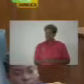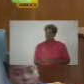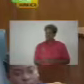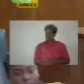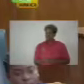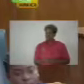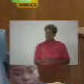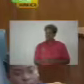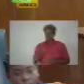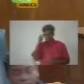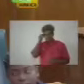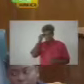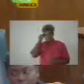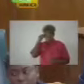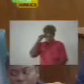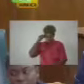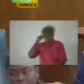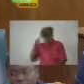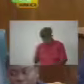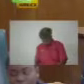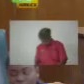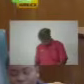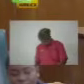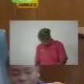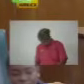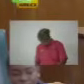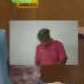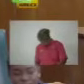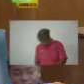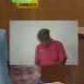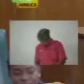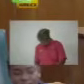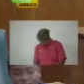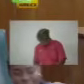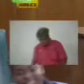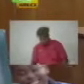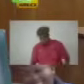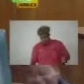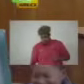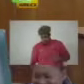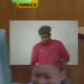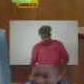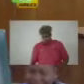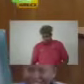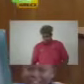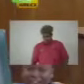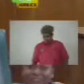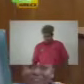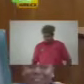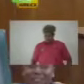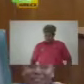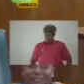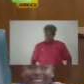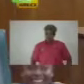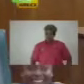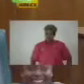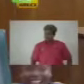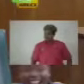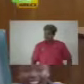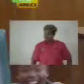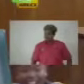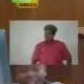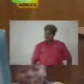Yeah, it's now. Yes. Yeah. Huh? No, see too much dumpling